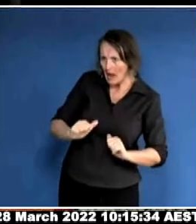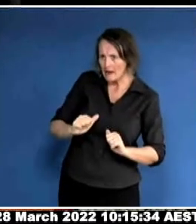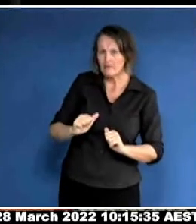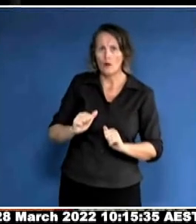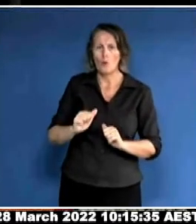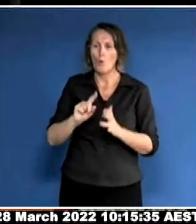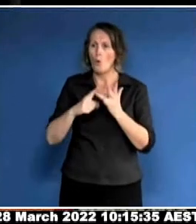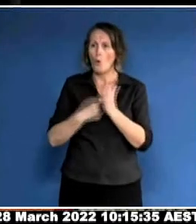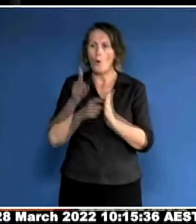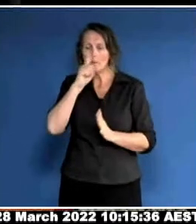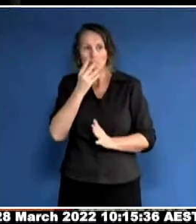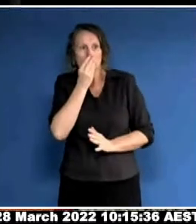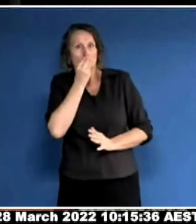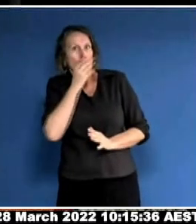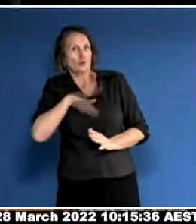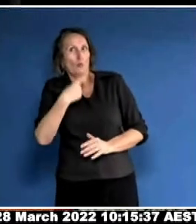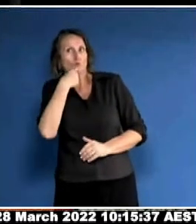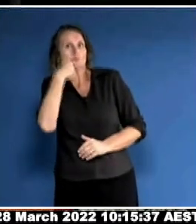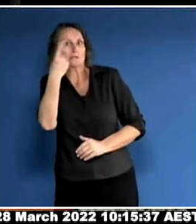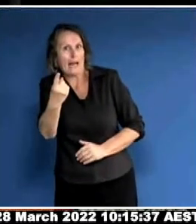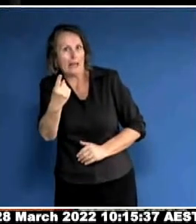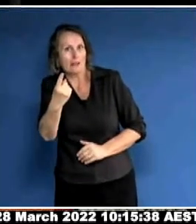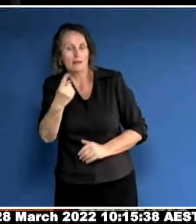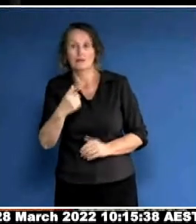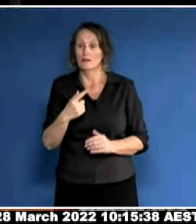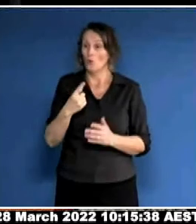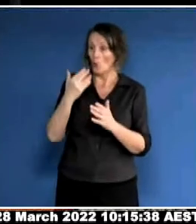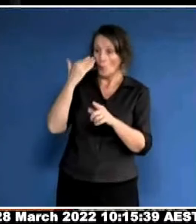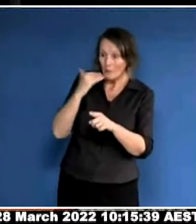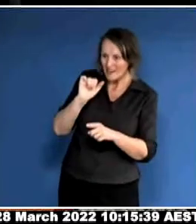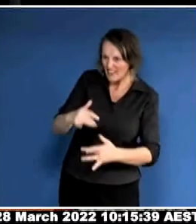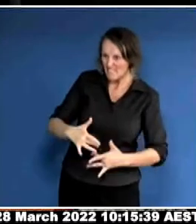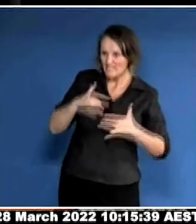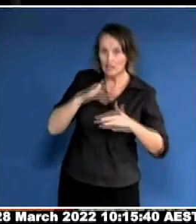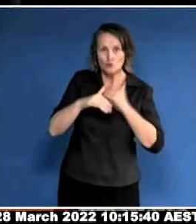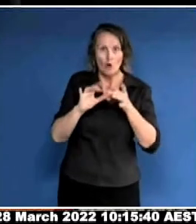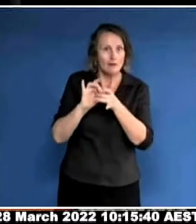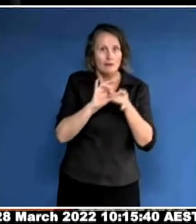on relationships and how women respond and whether they will be believed.